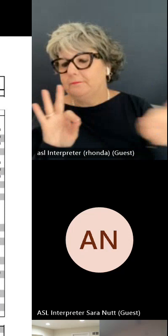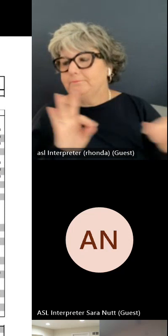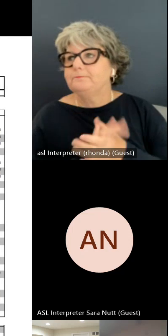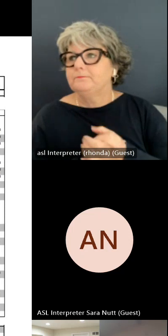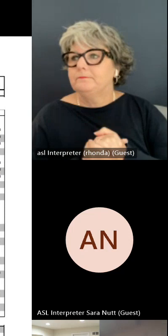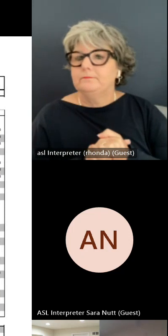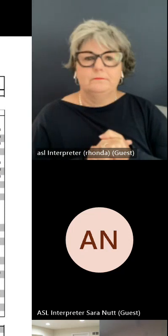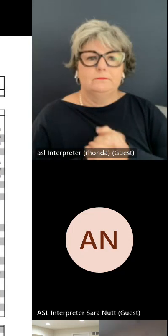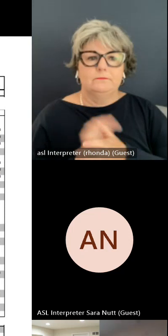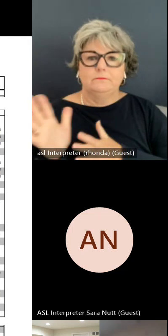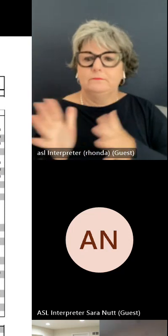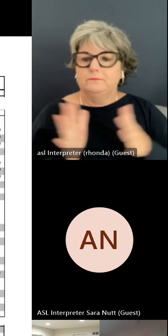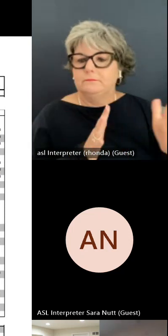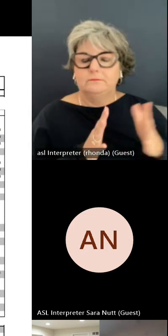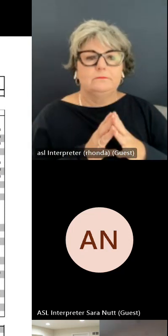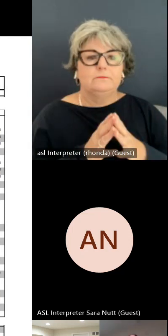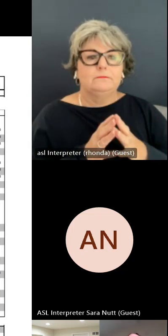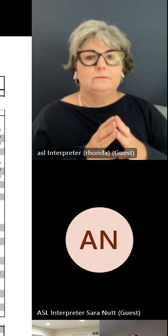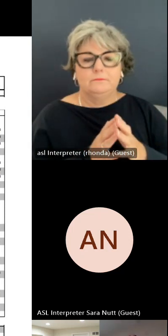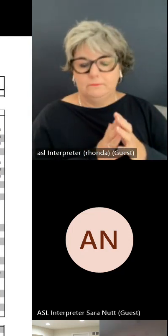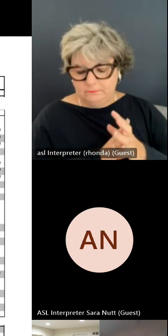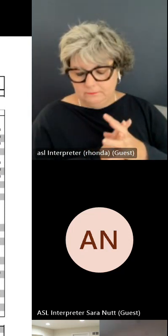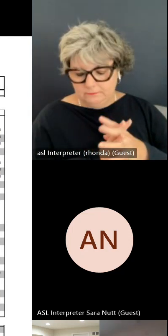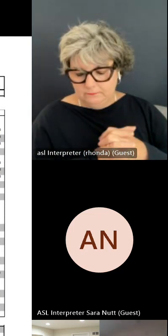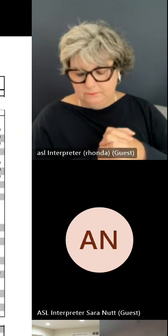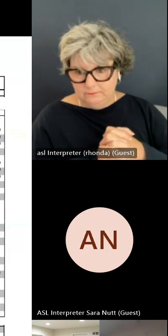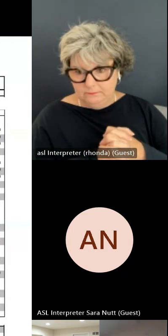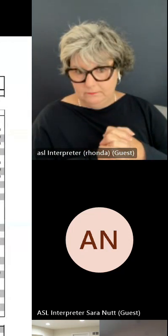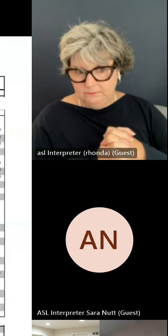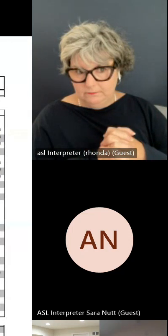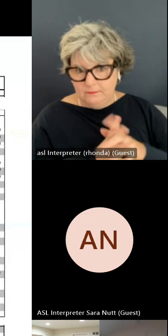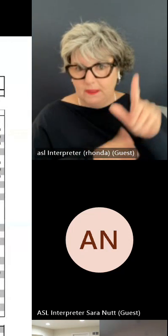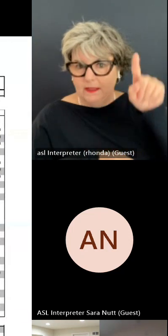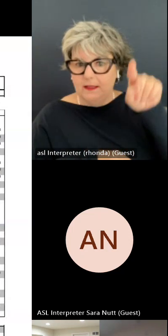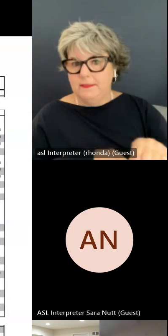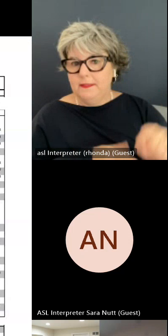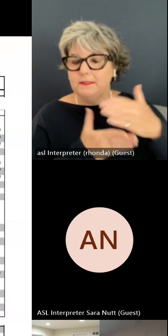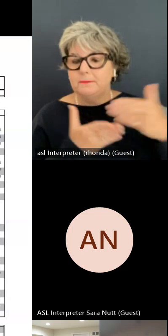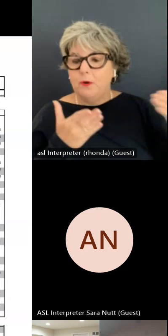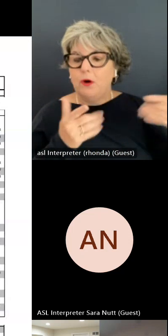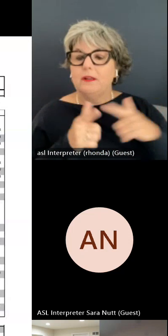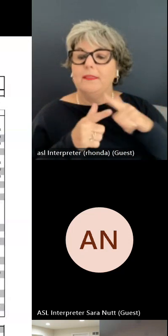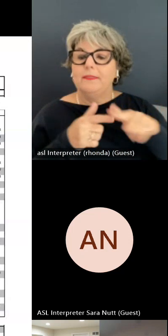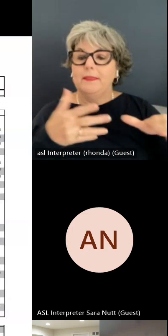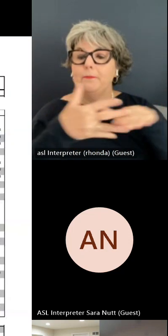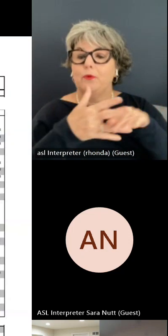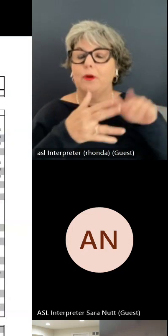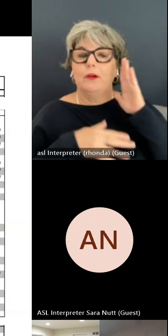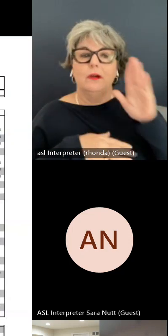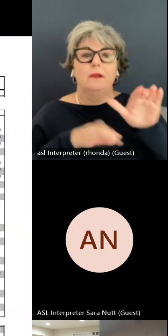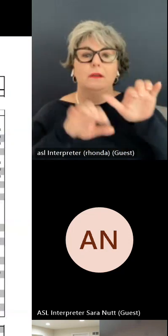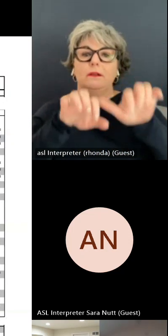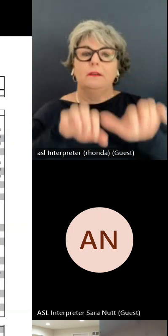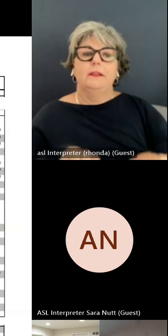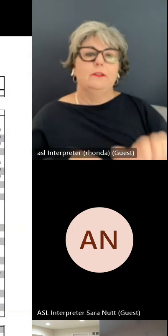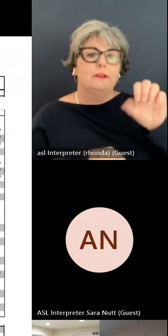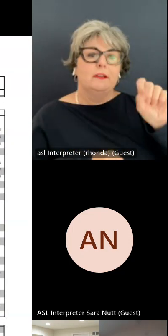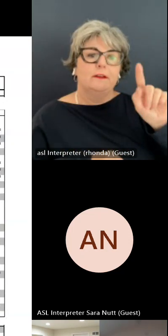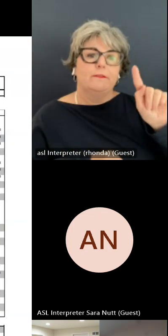Okay, now we're going to go through this section and then we're going to take a break. But the entries for the status of